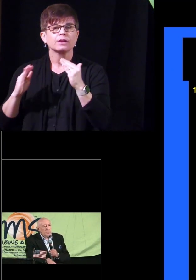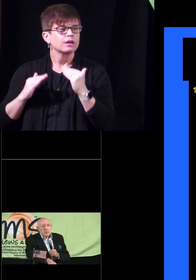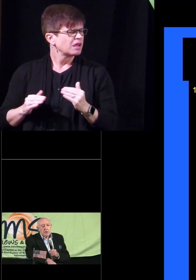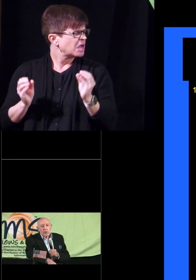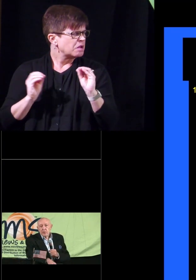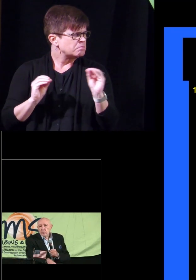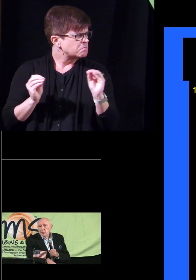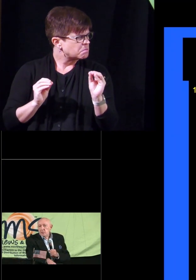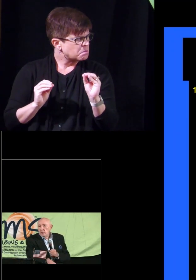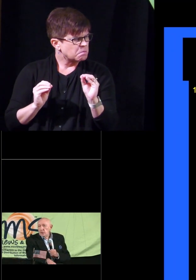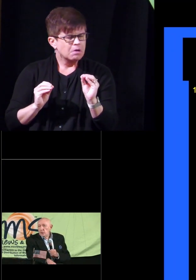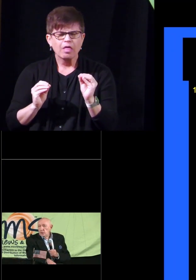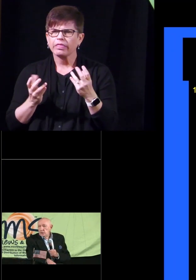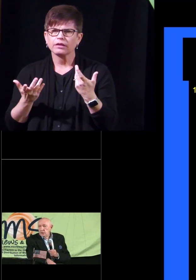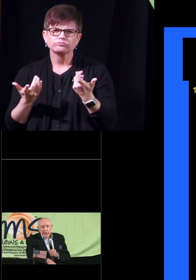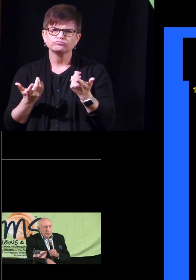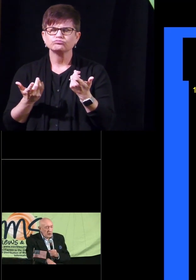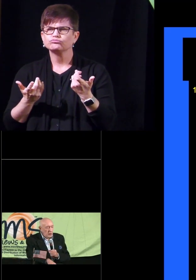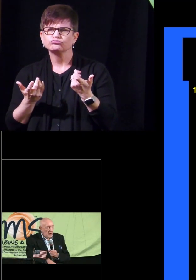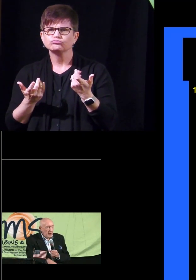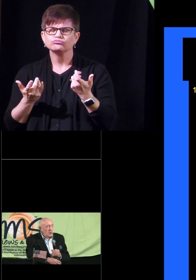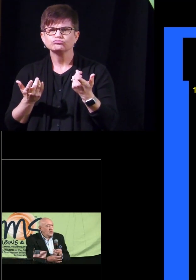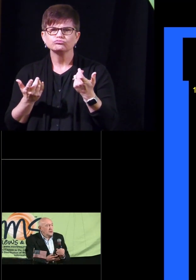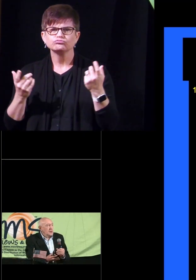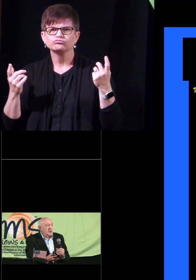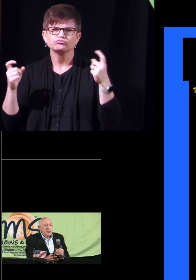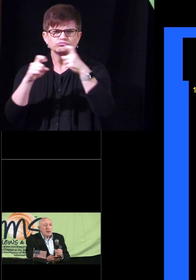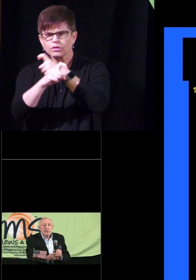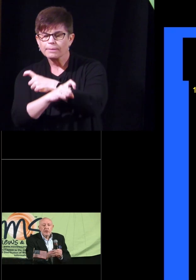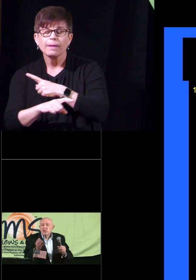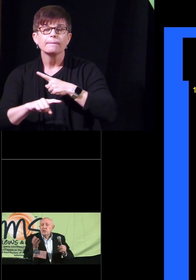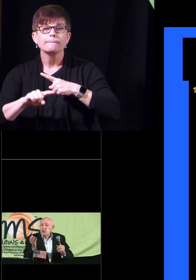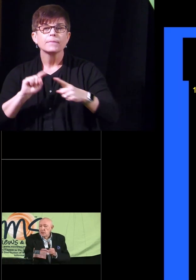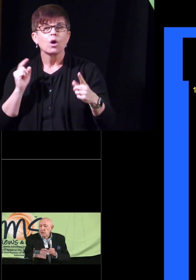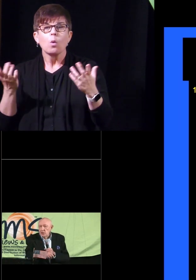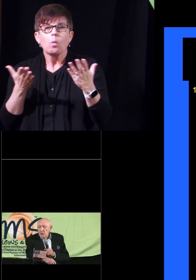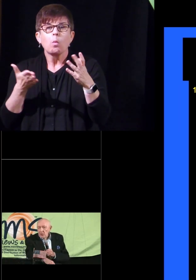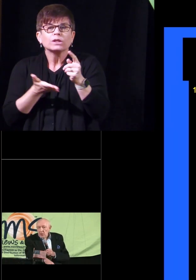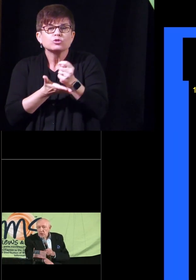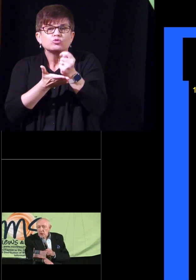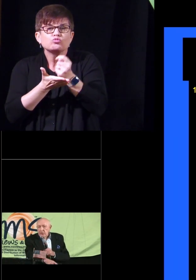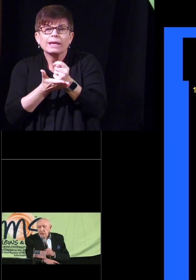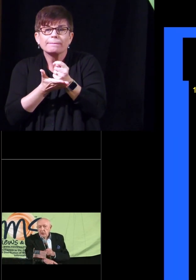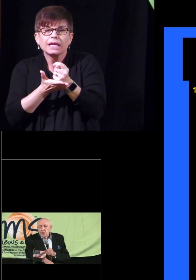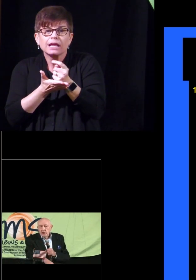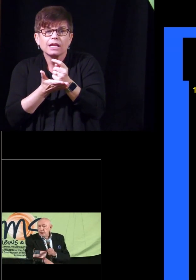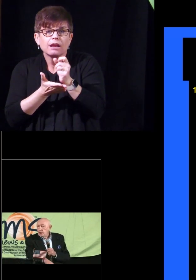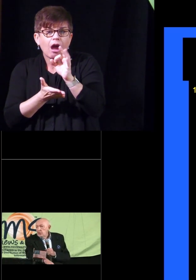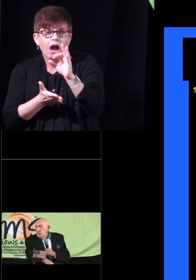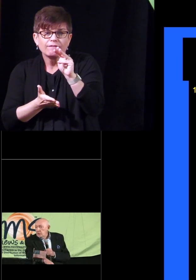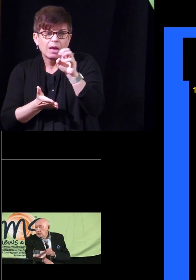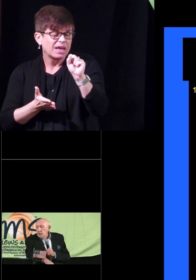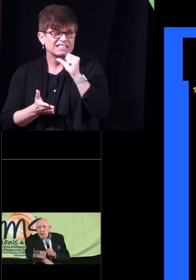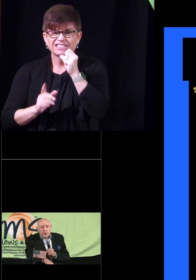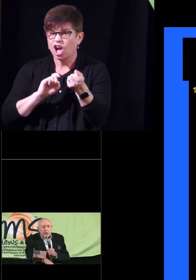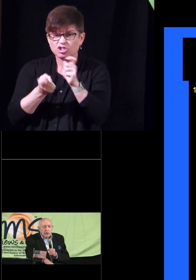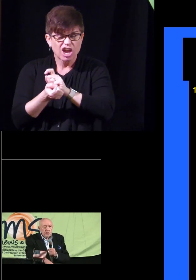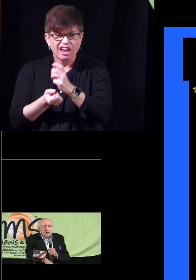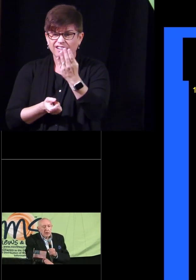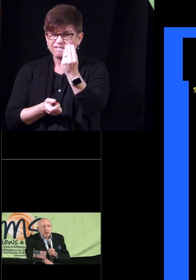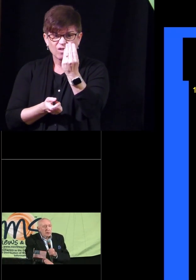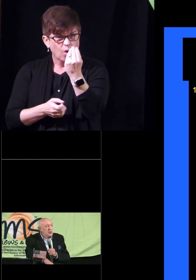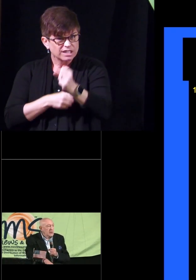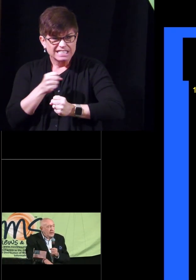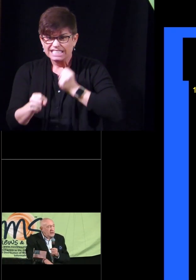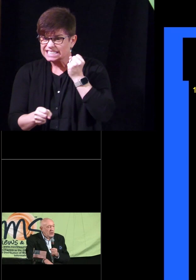dramatic. It's what, Stuart asked me to talk about. What's the treatment of relapse? That has not changed. So if I showed this to you 14 years ago, I would have shown